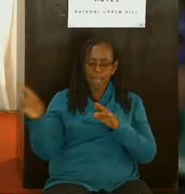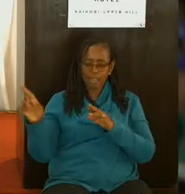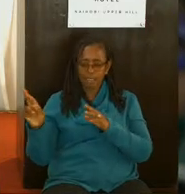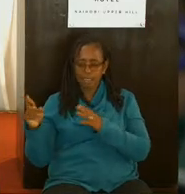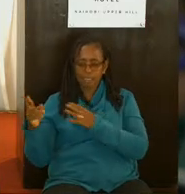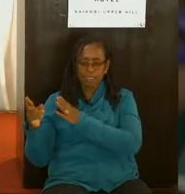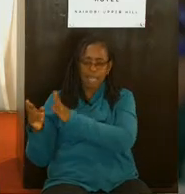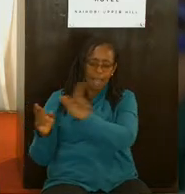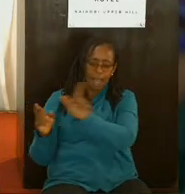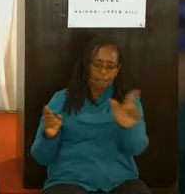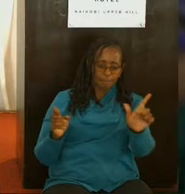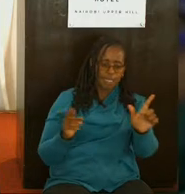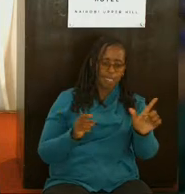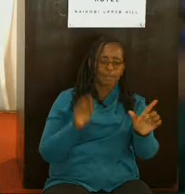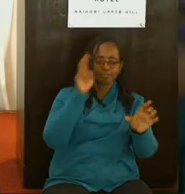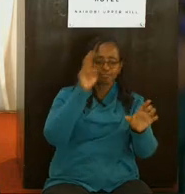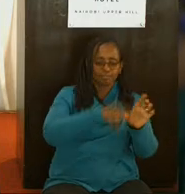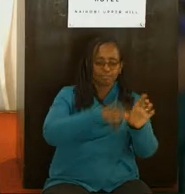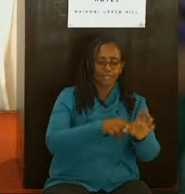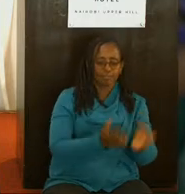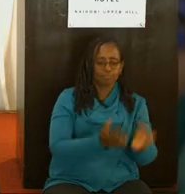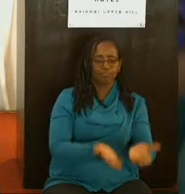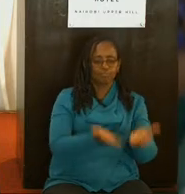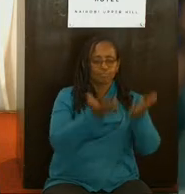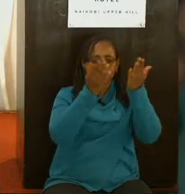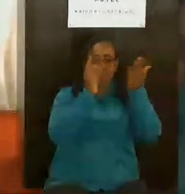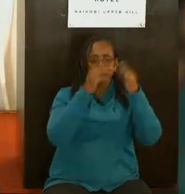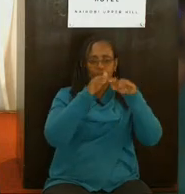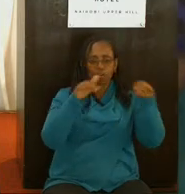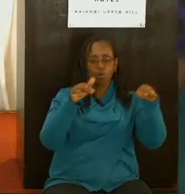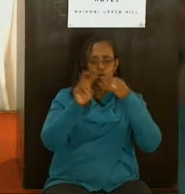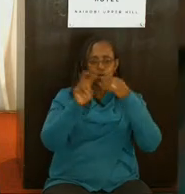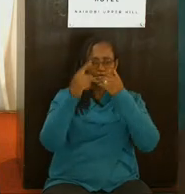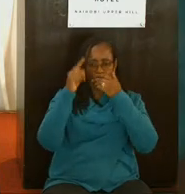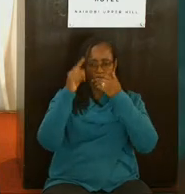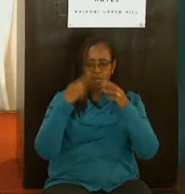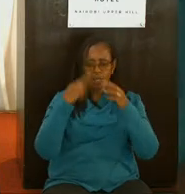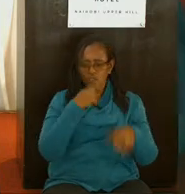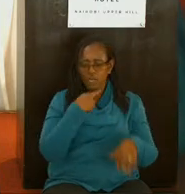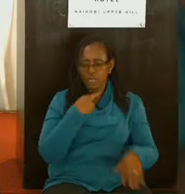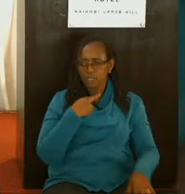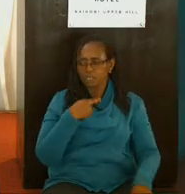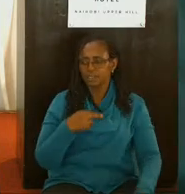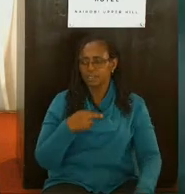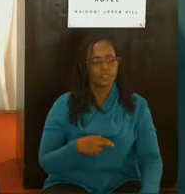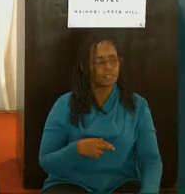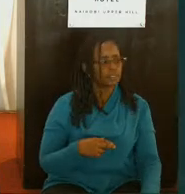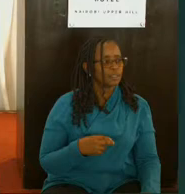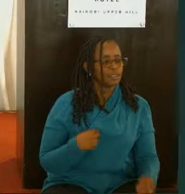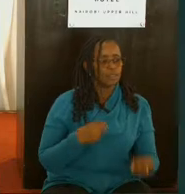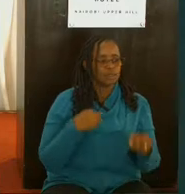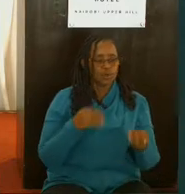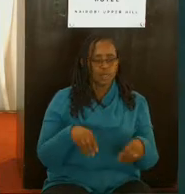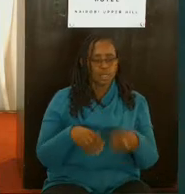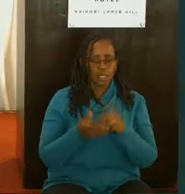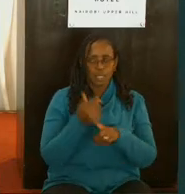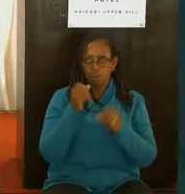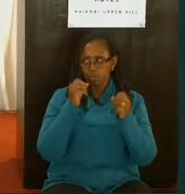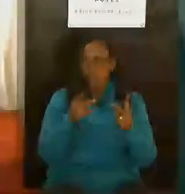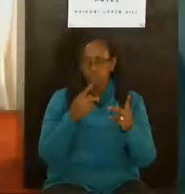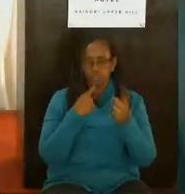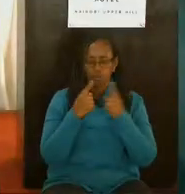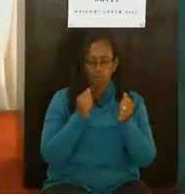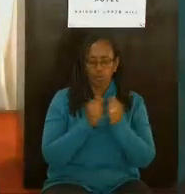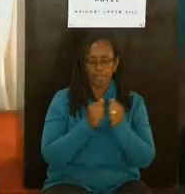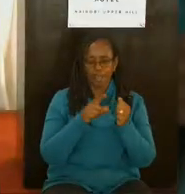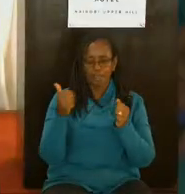another lift get to first floor look for the restaurant okay it will give you an opportunity to talk to